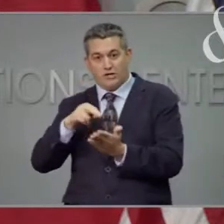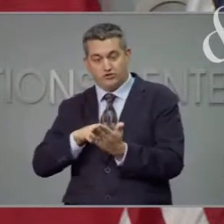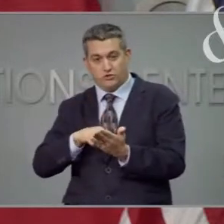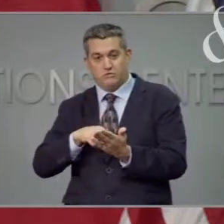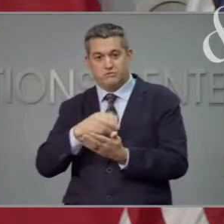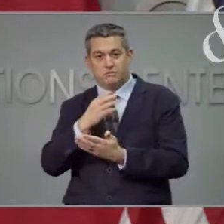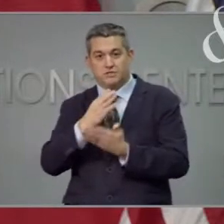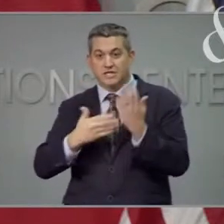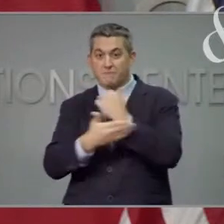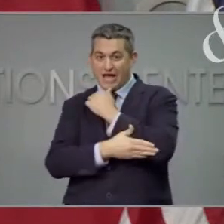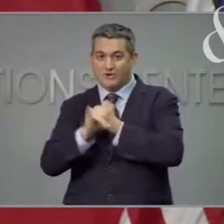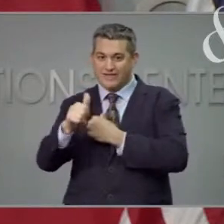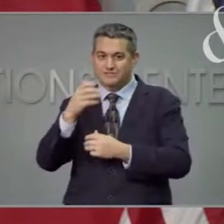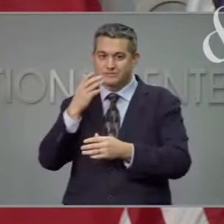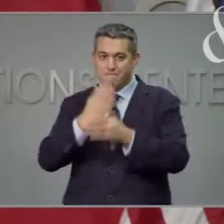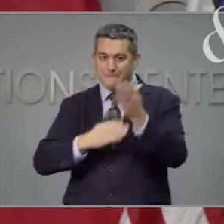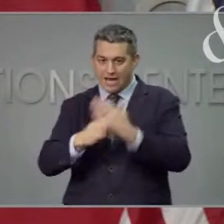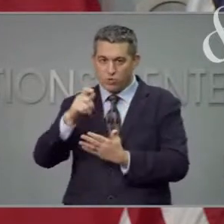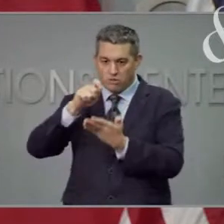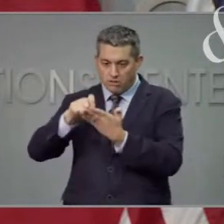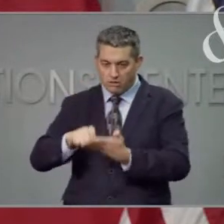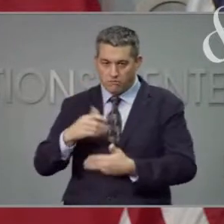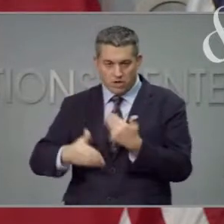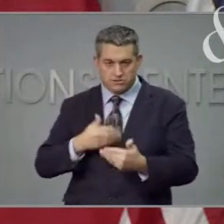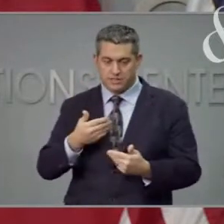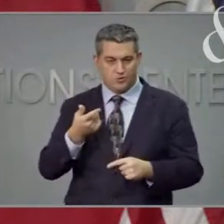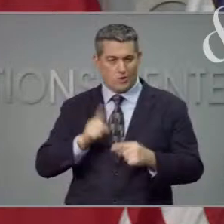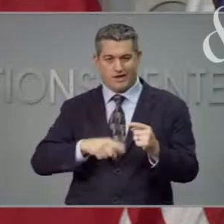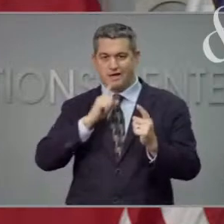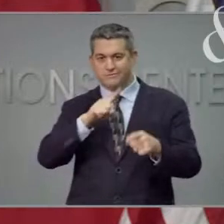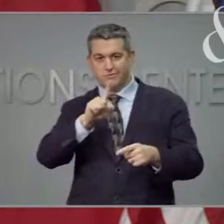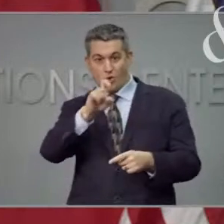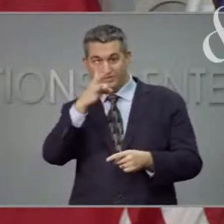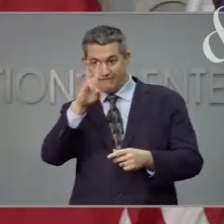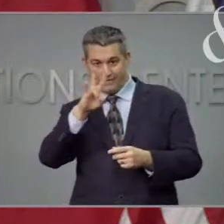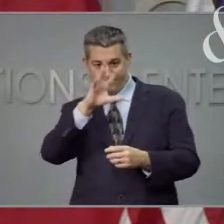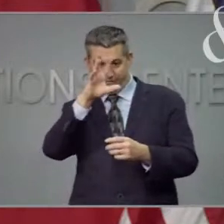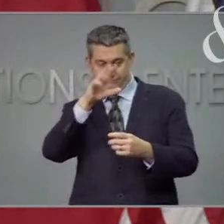in some counties is a manual process, we will not be able to